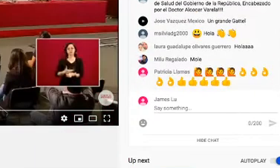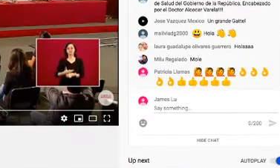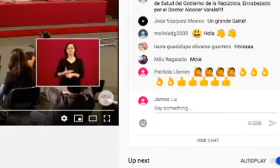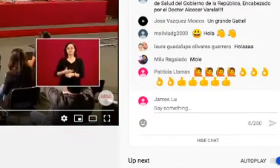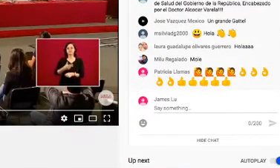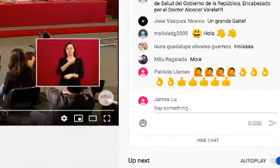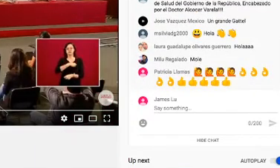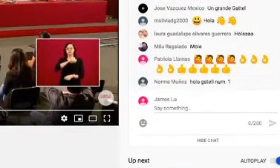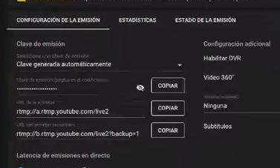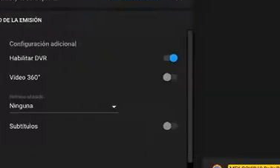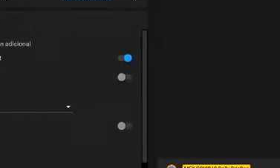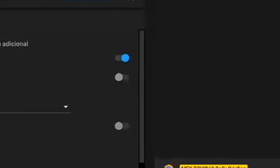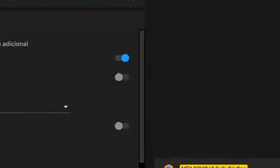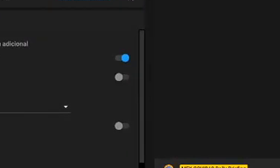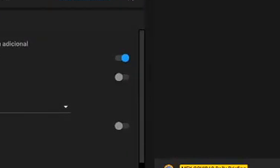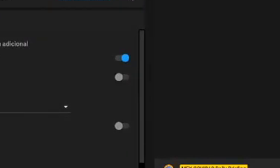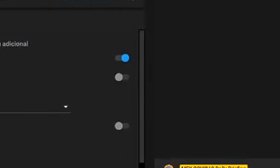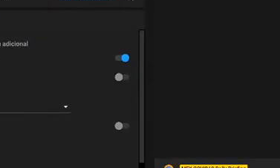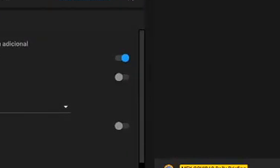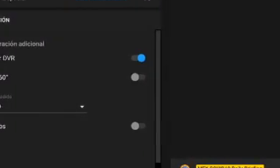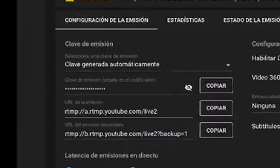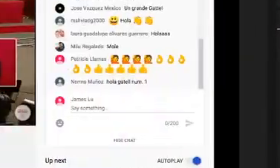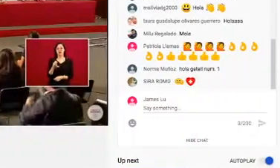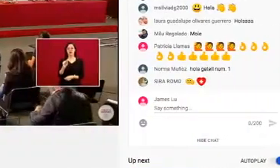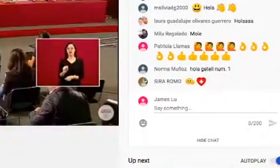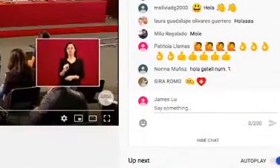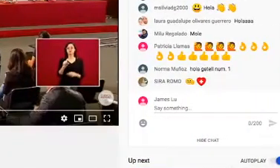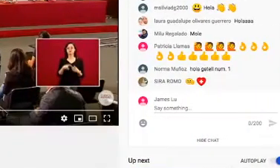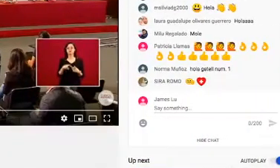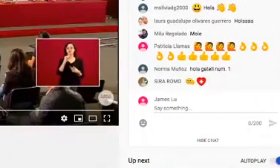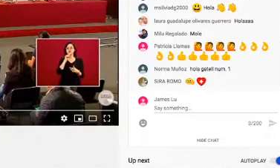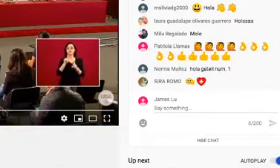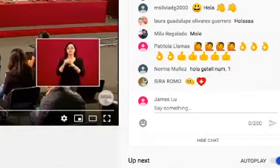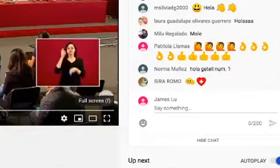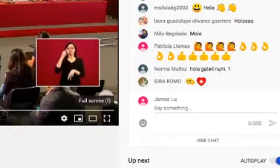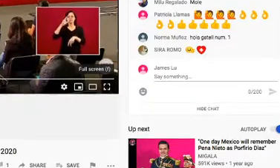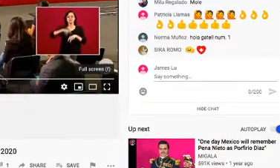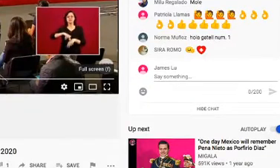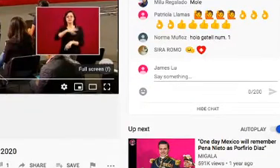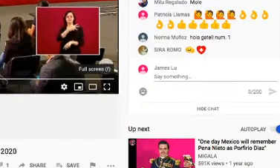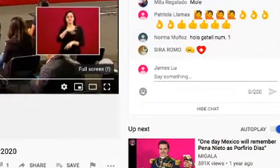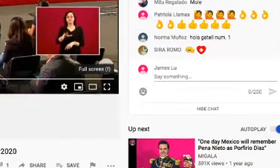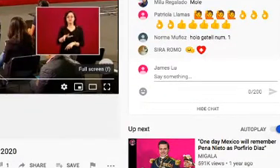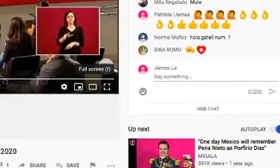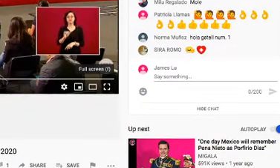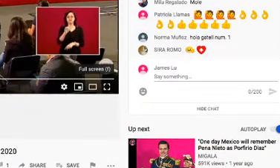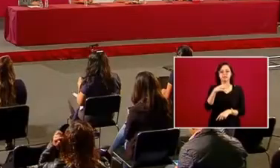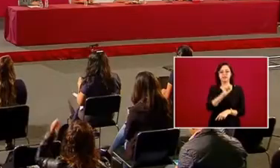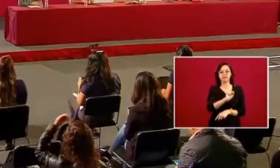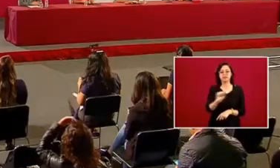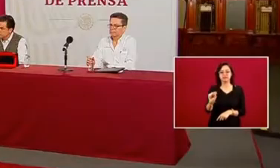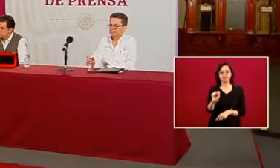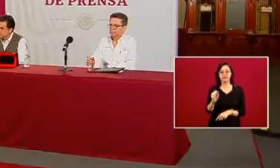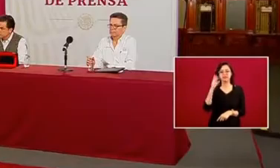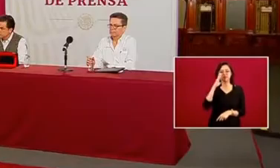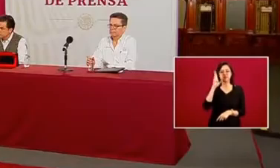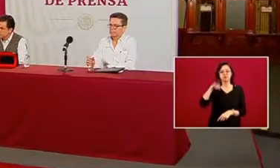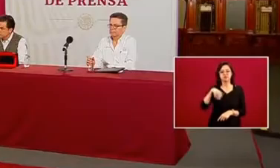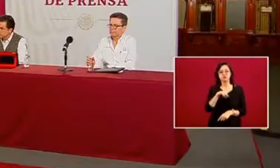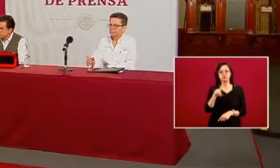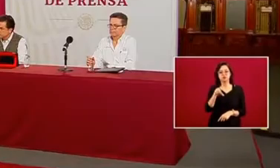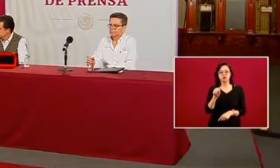José Varela, aquí presente. También el director general del Instituto Mexicano del Seguro Social, el maestro